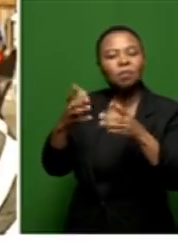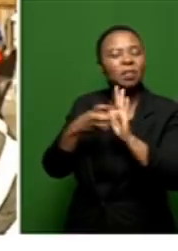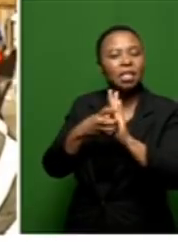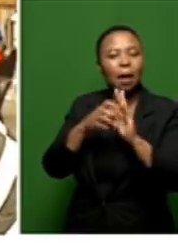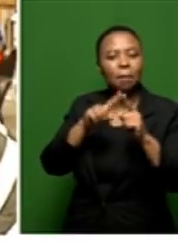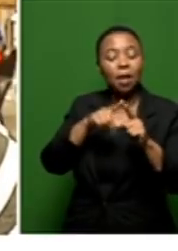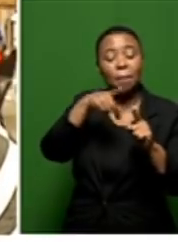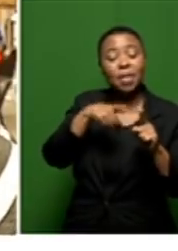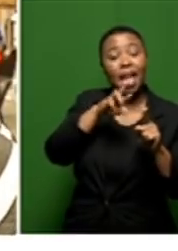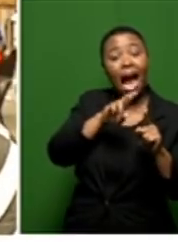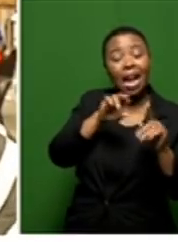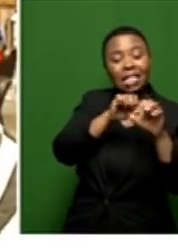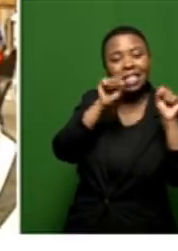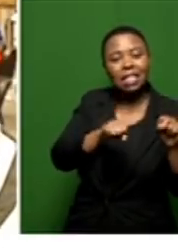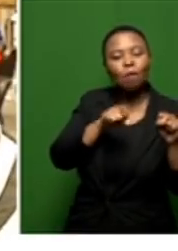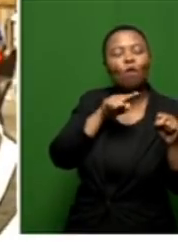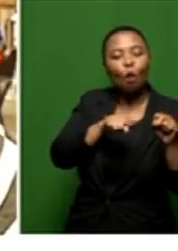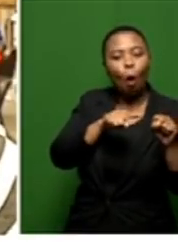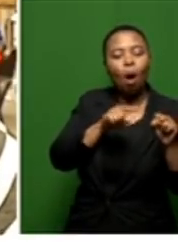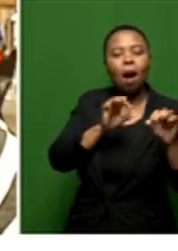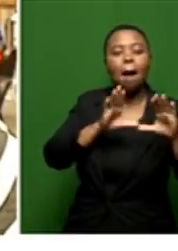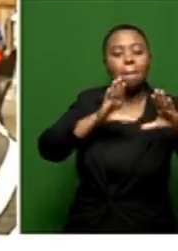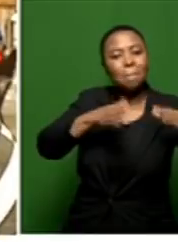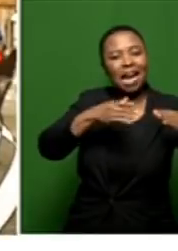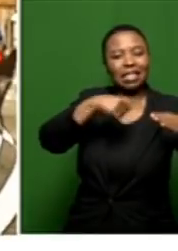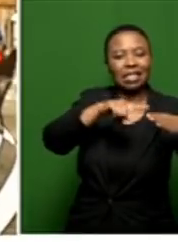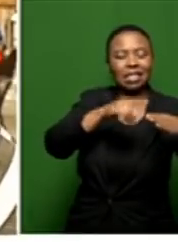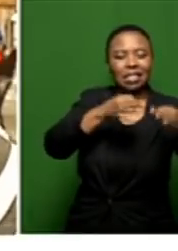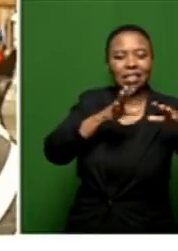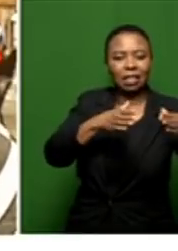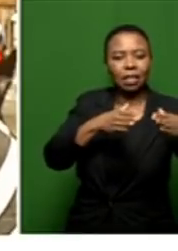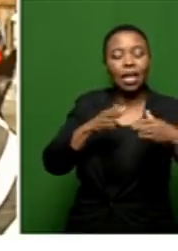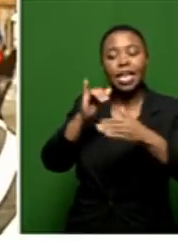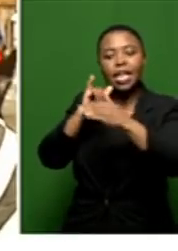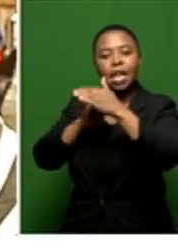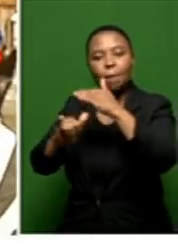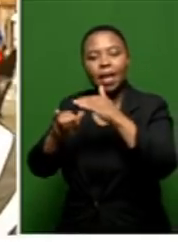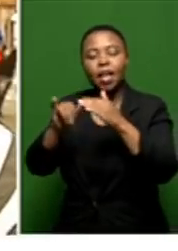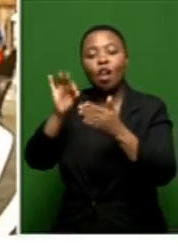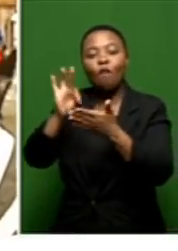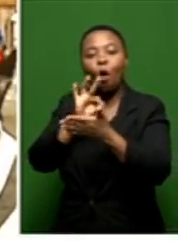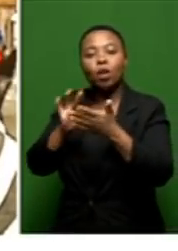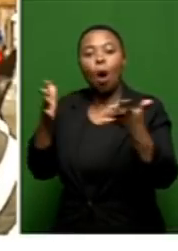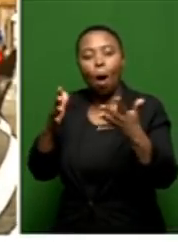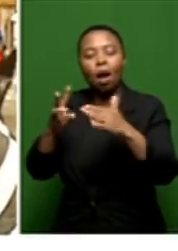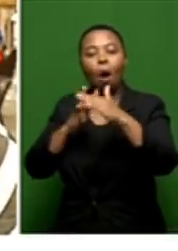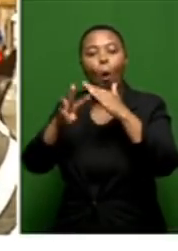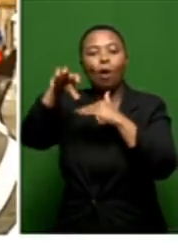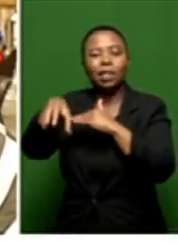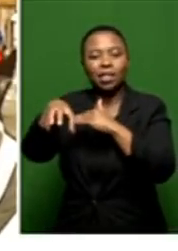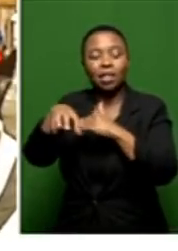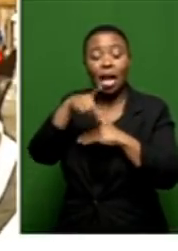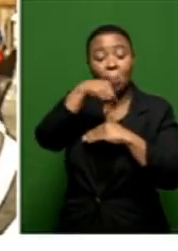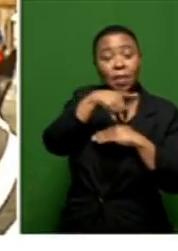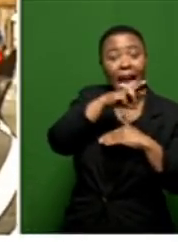that the PR system is only for parties, so independent candidates can only be voted for at ward, but when it comes to the PR system, you're